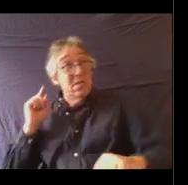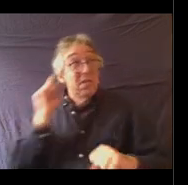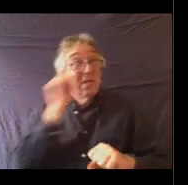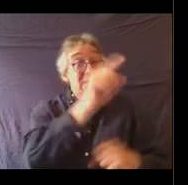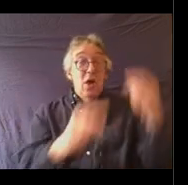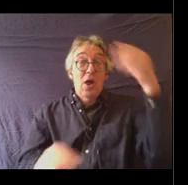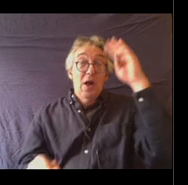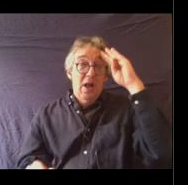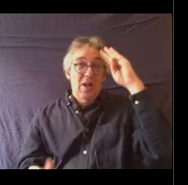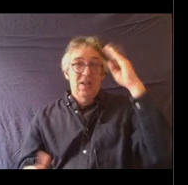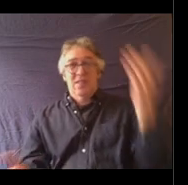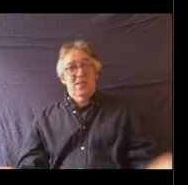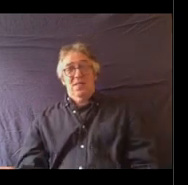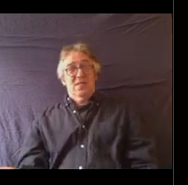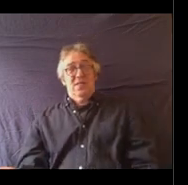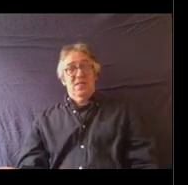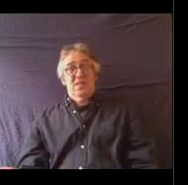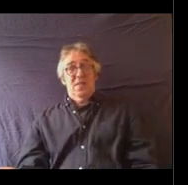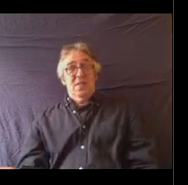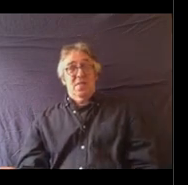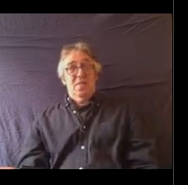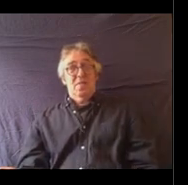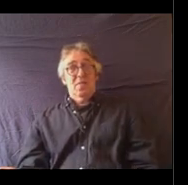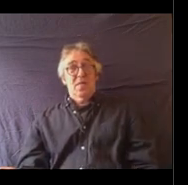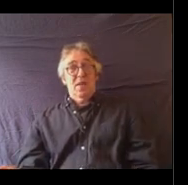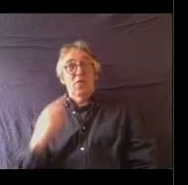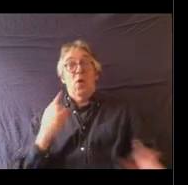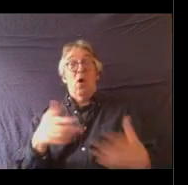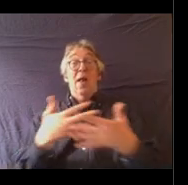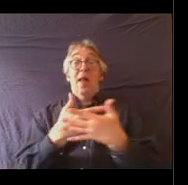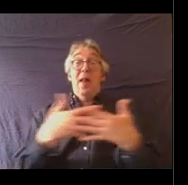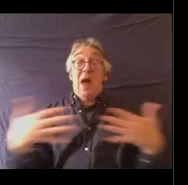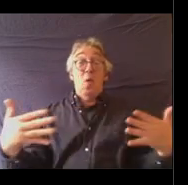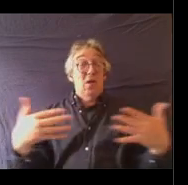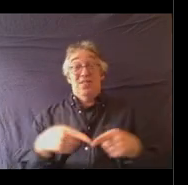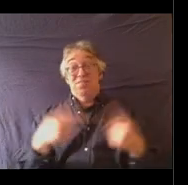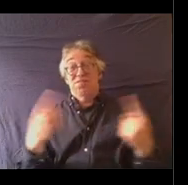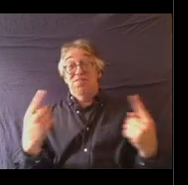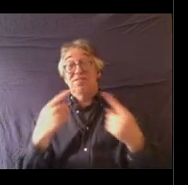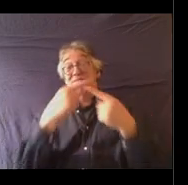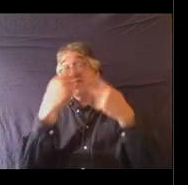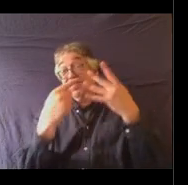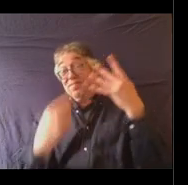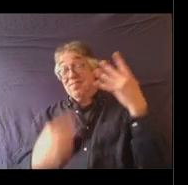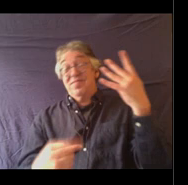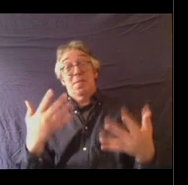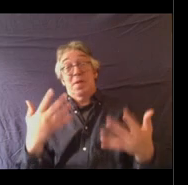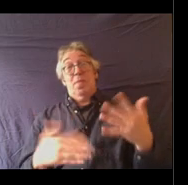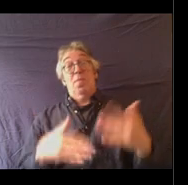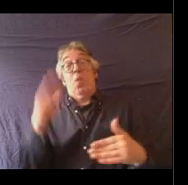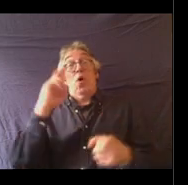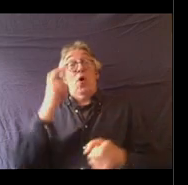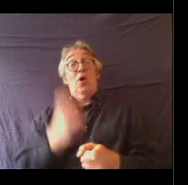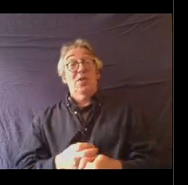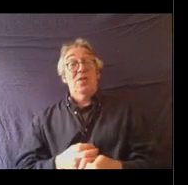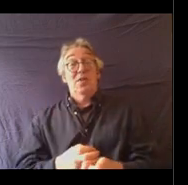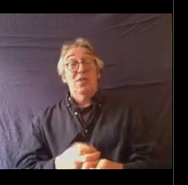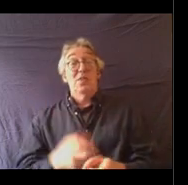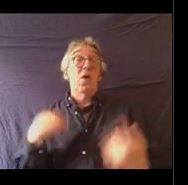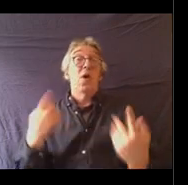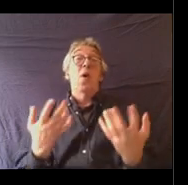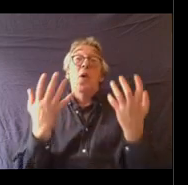have to go to the Irish regulator also in terms of language and so on, it might be more difficult, but to ensure